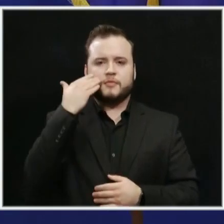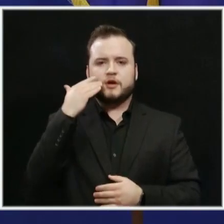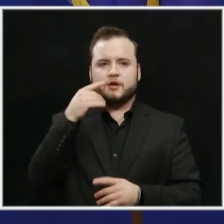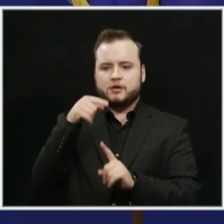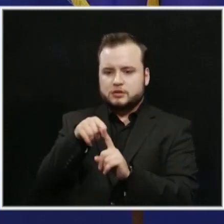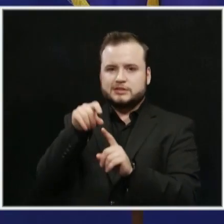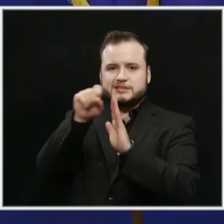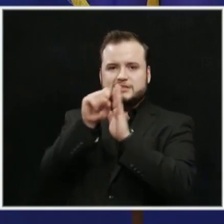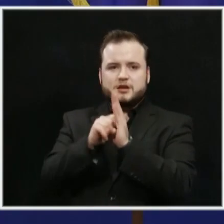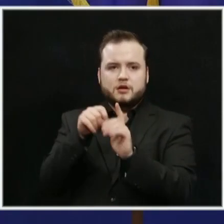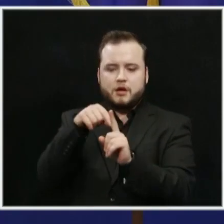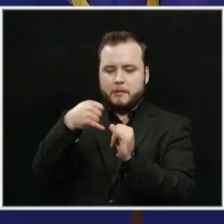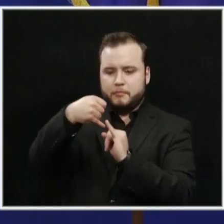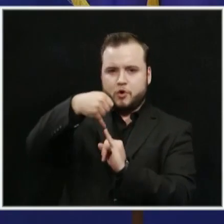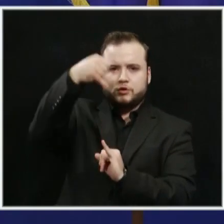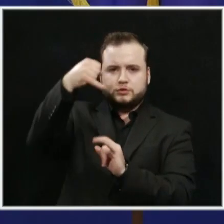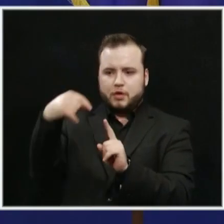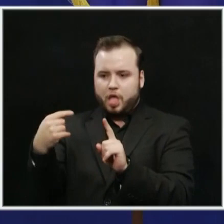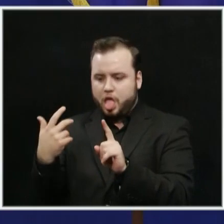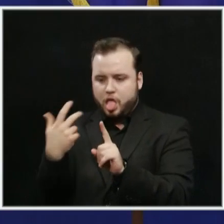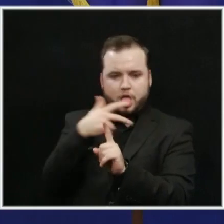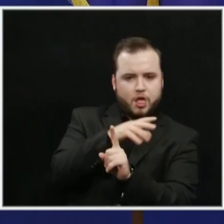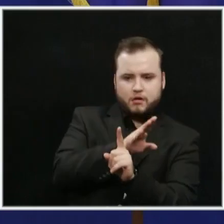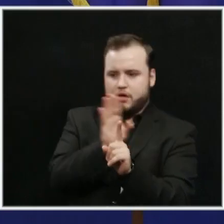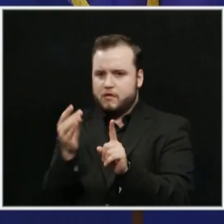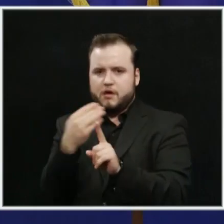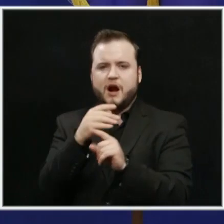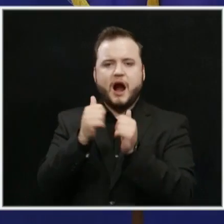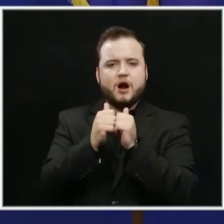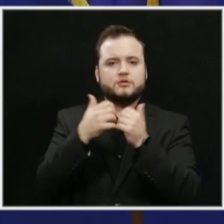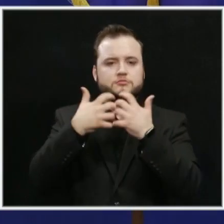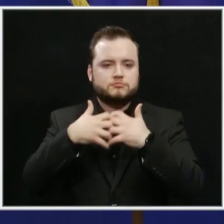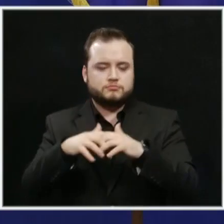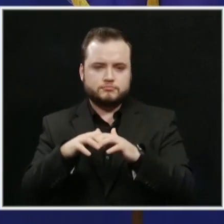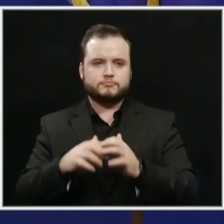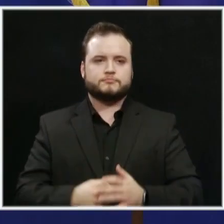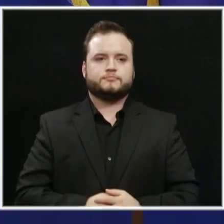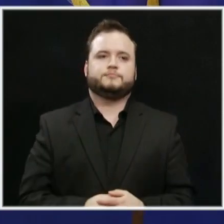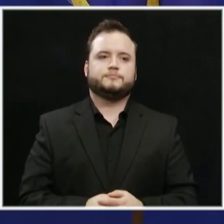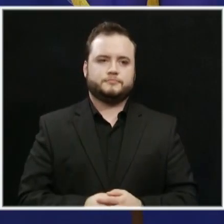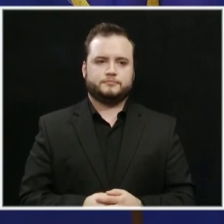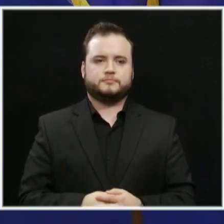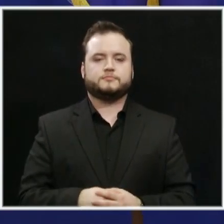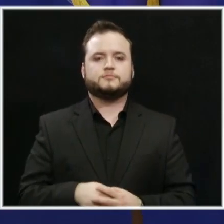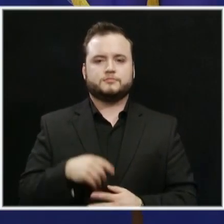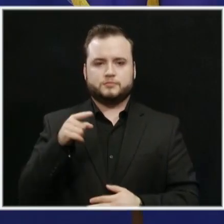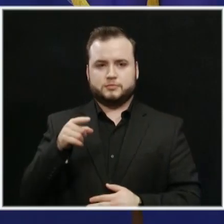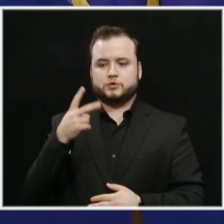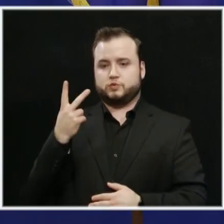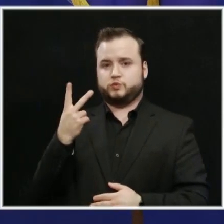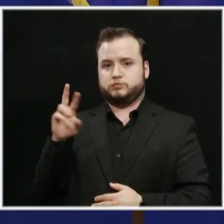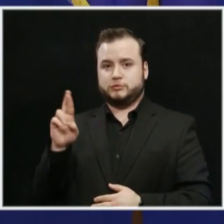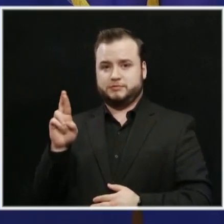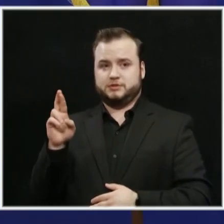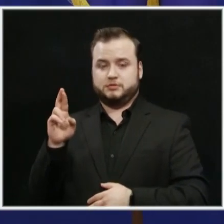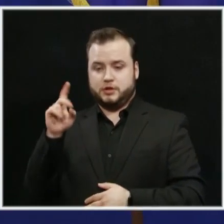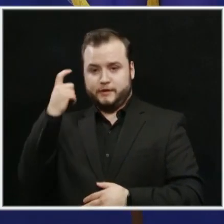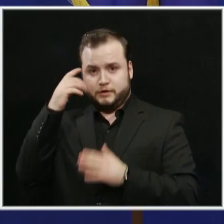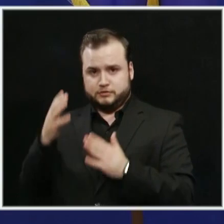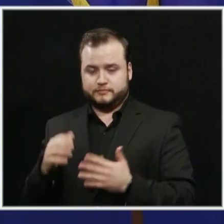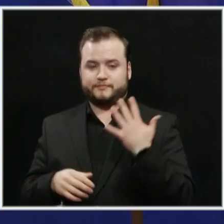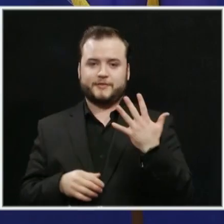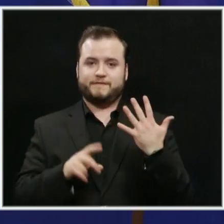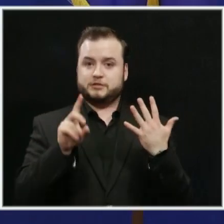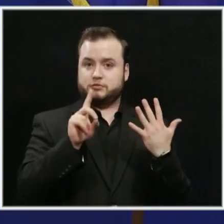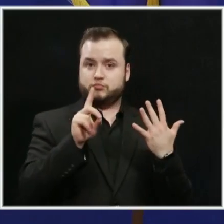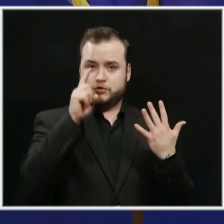what's good about this is a bipartisan group of 7 governors, 2 Republicans and 5 Democrats, who've worked together on